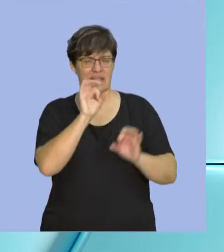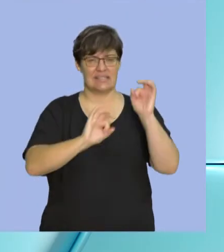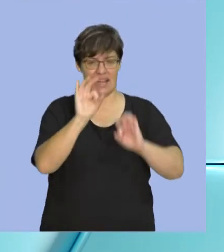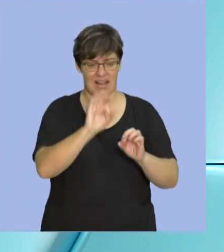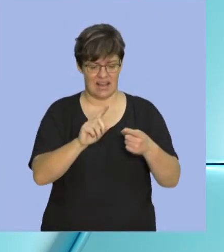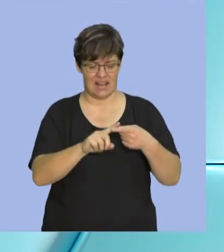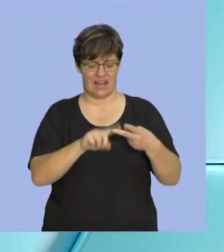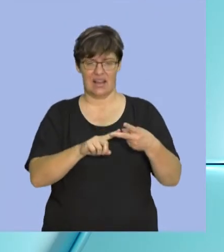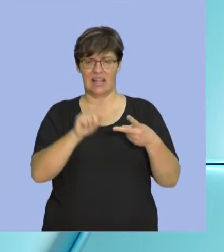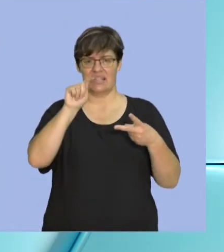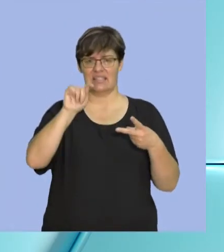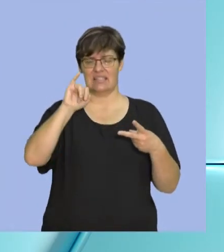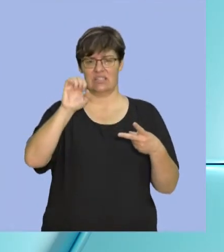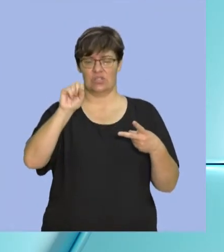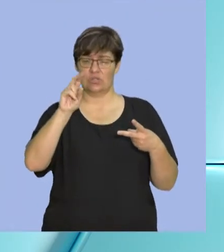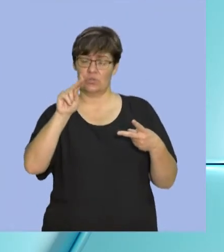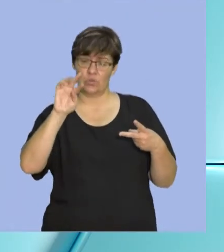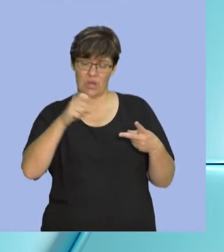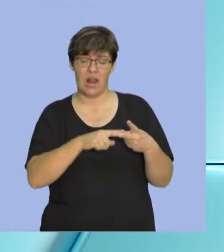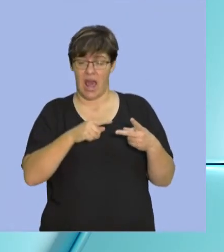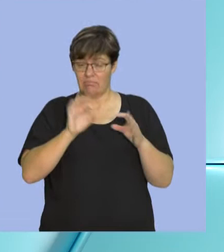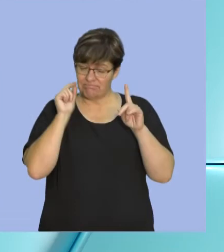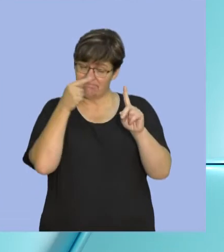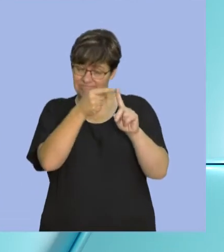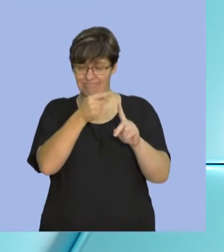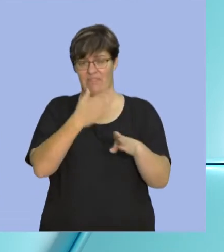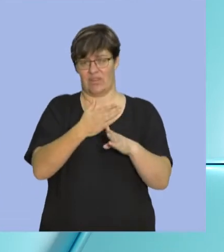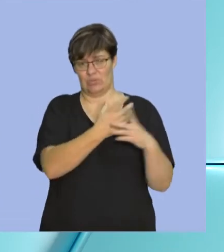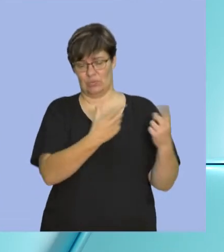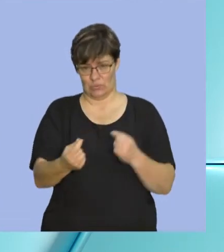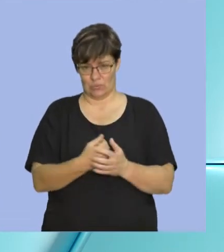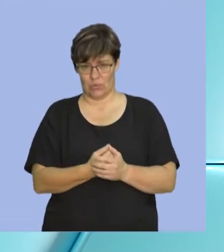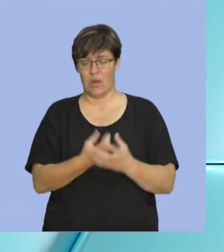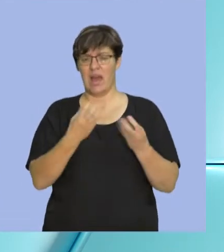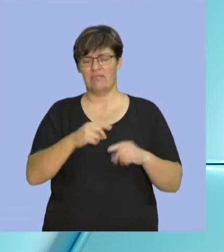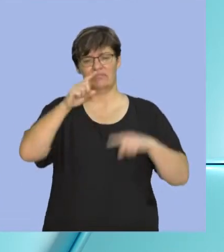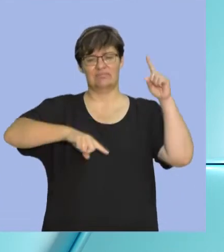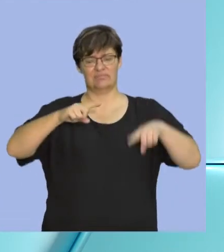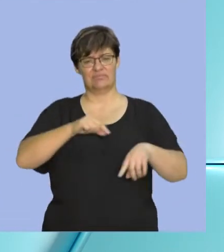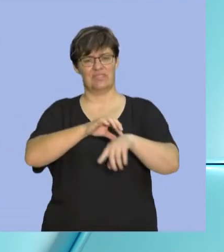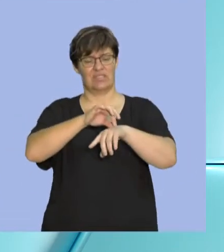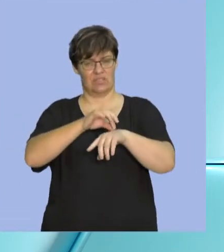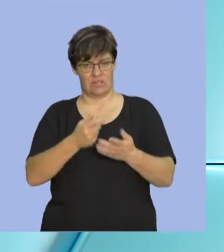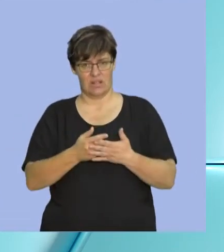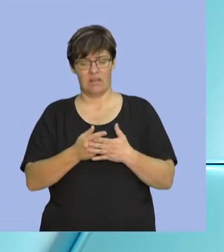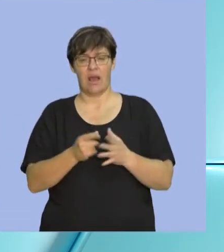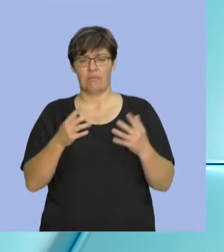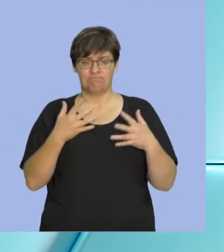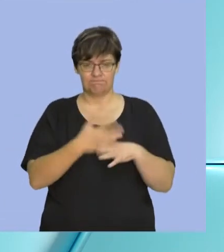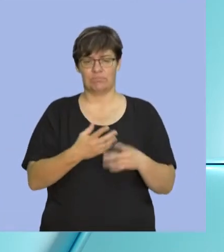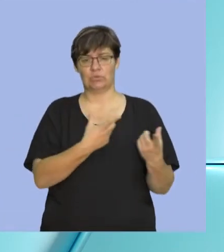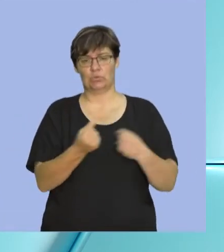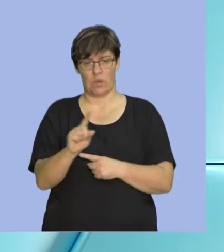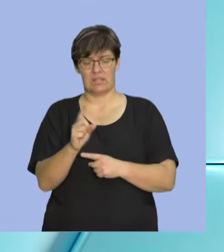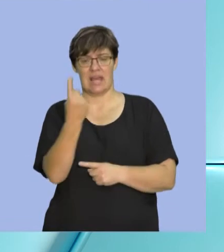tissues that perform a specific function. So collectively, we've got various tissues that perform collectively a single